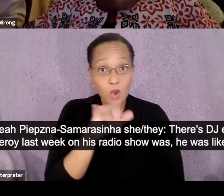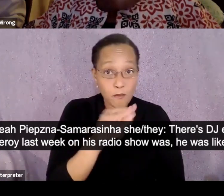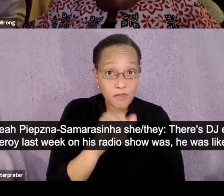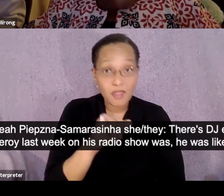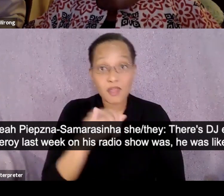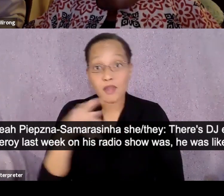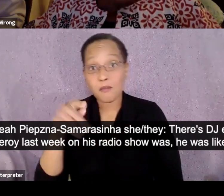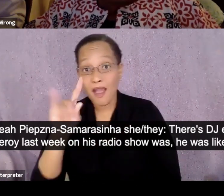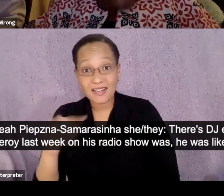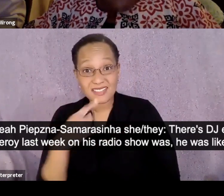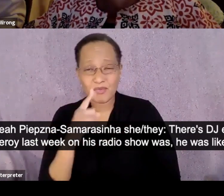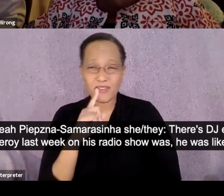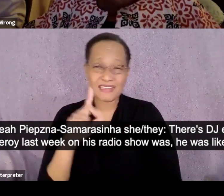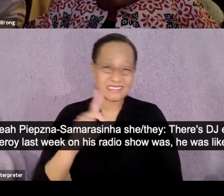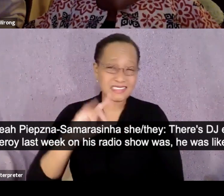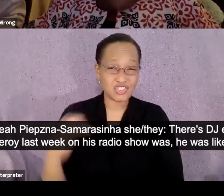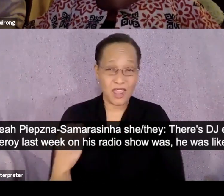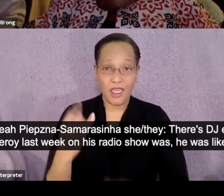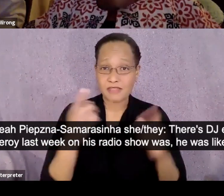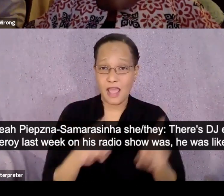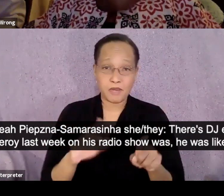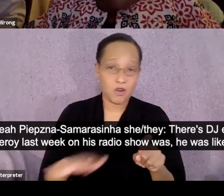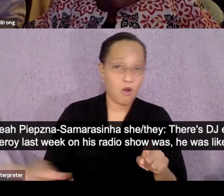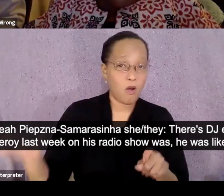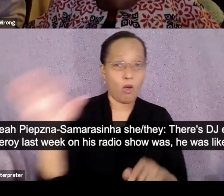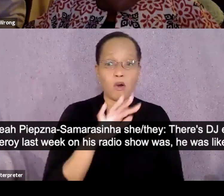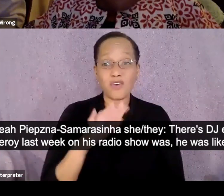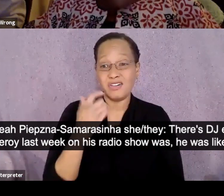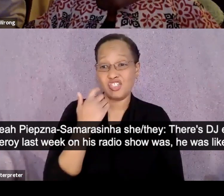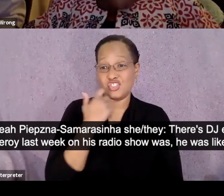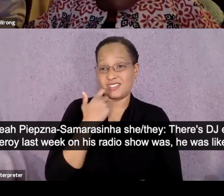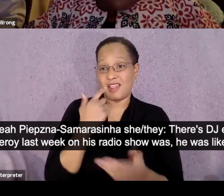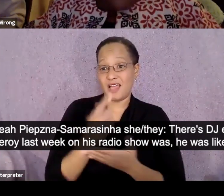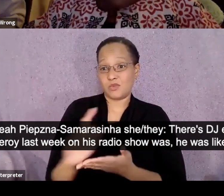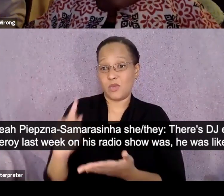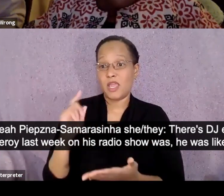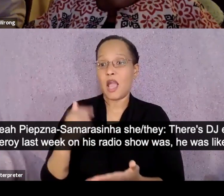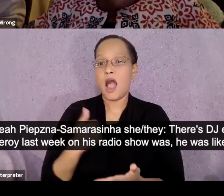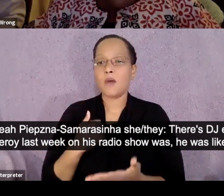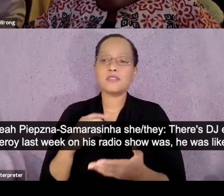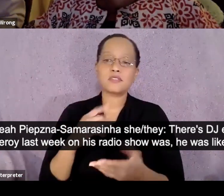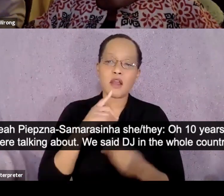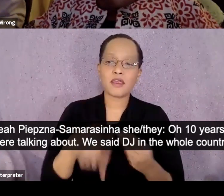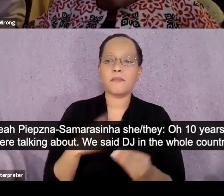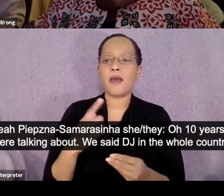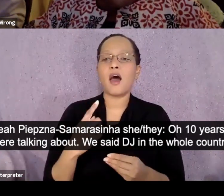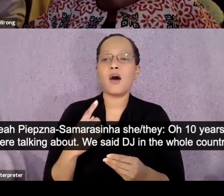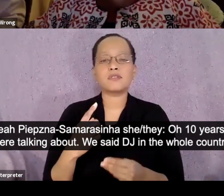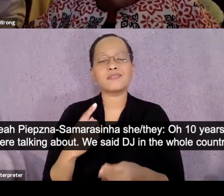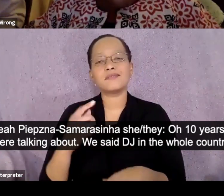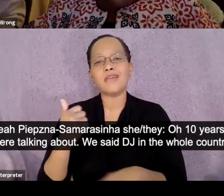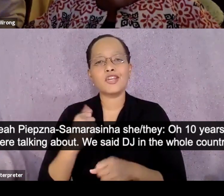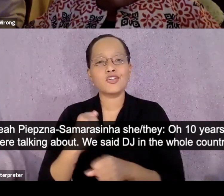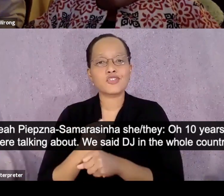DJ everywhere. Like something I was talking about with Leroy last week on his radio show was, he was like, yeah, 10 years ago. And I was like, oh, 10 years ago, it